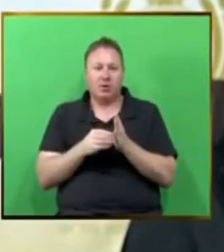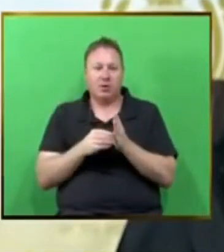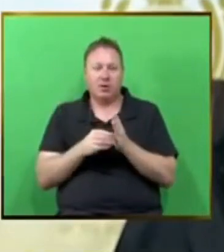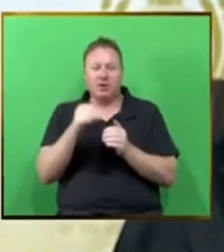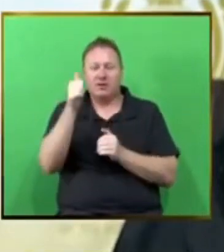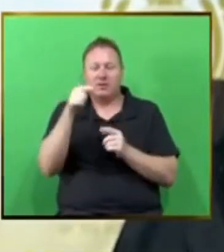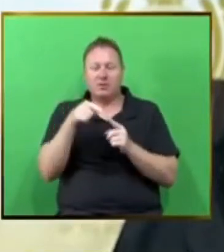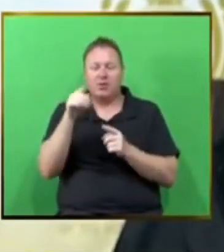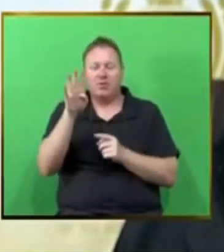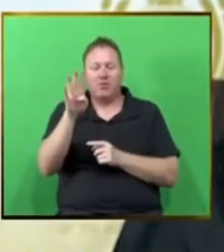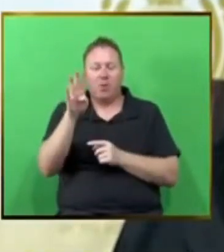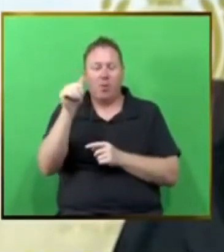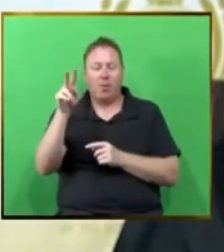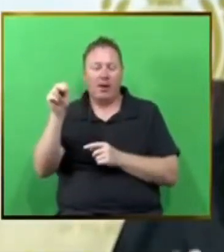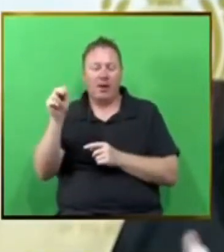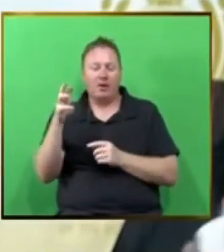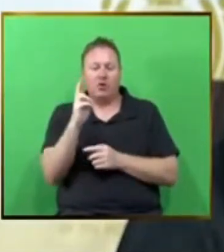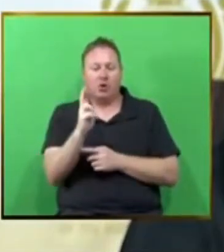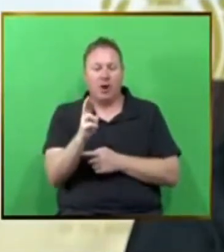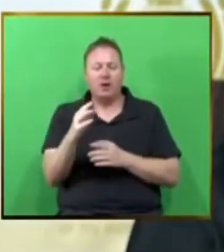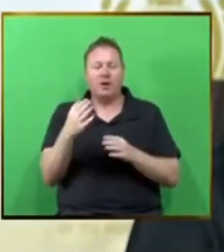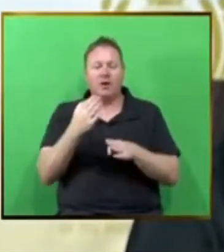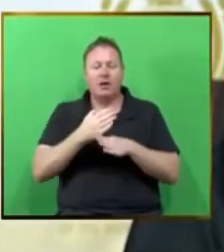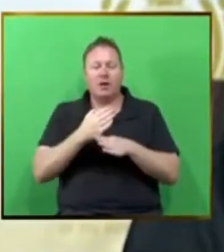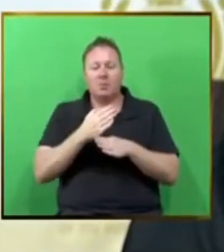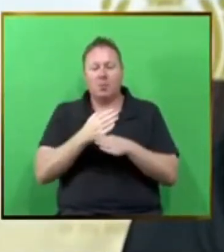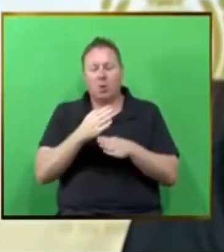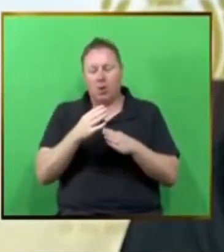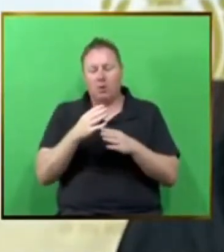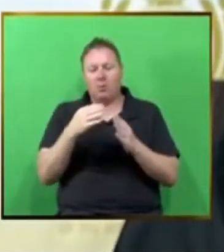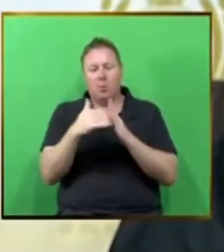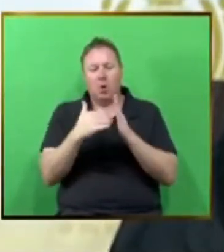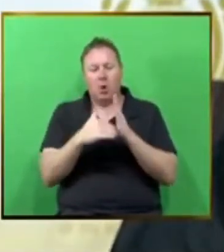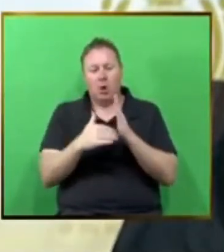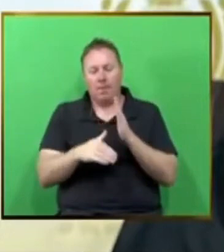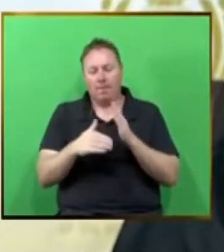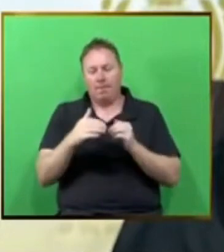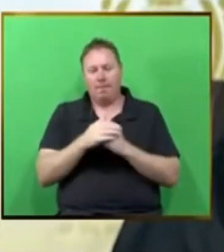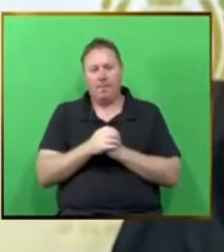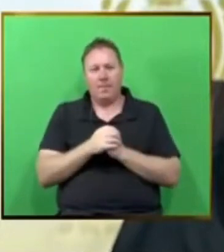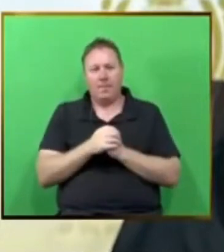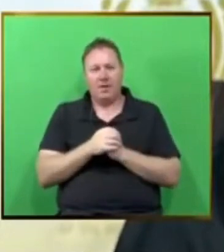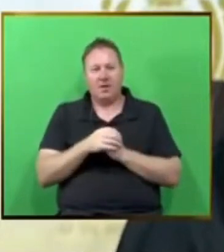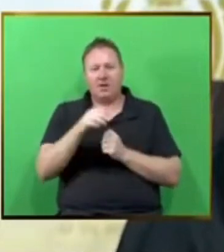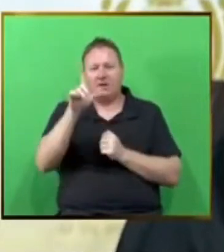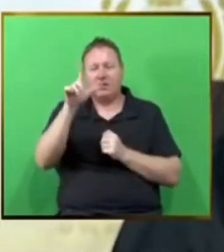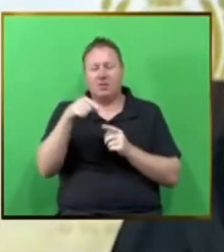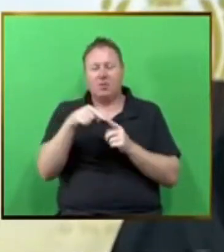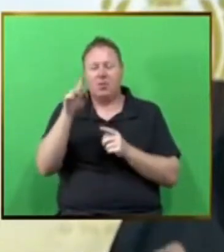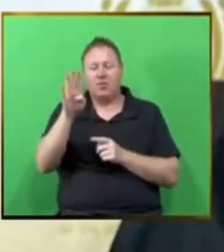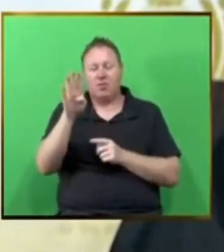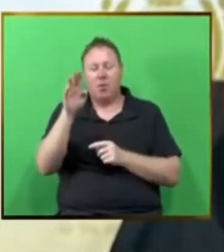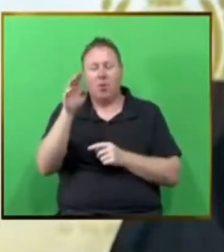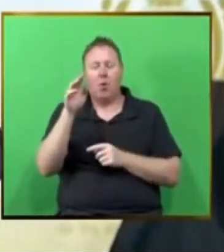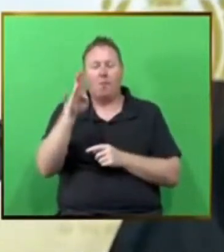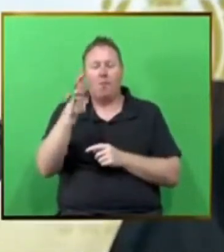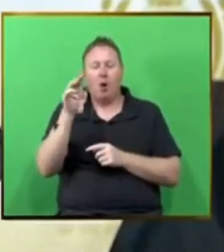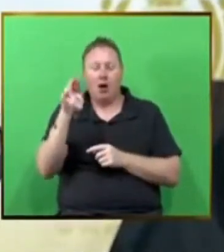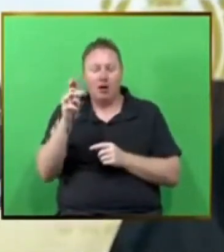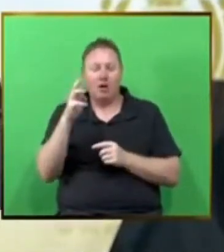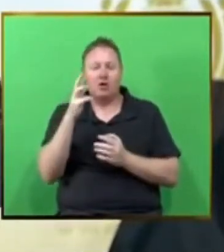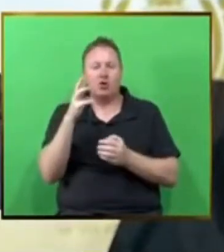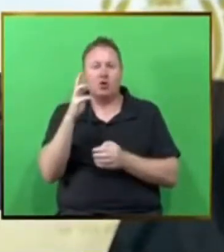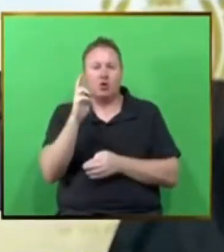61.4 billion is allocated for employment program over the medium term. 7.4 billion has been identified for